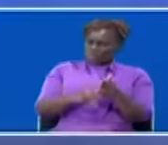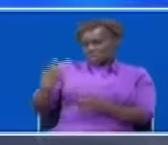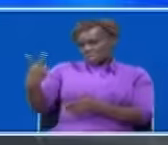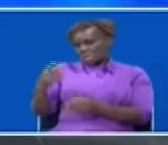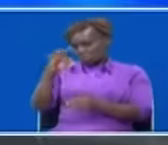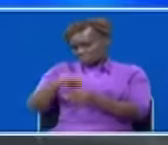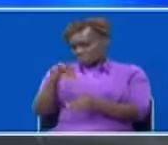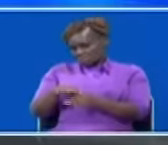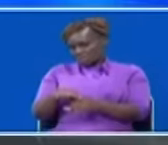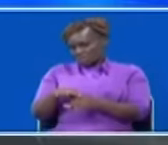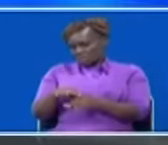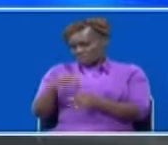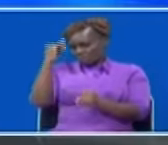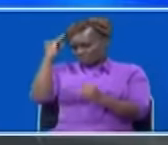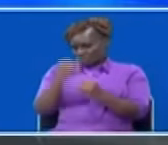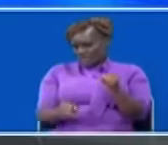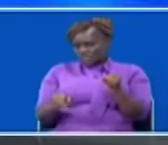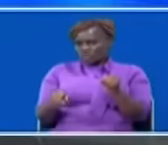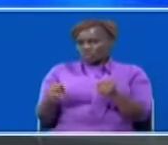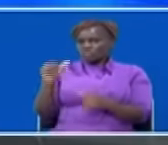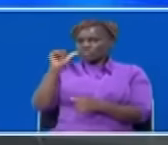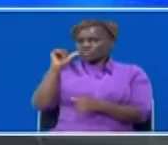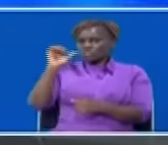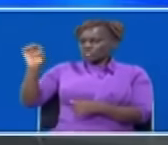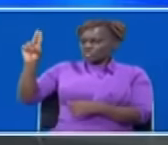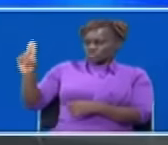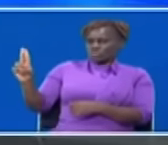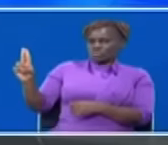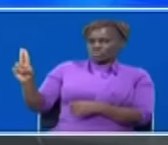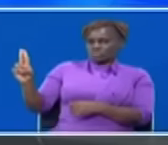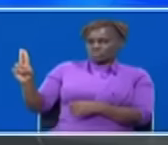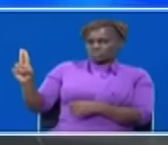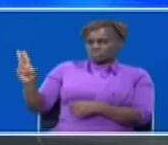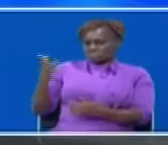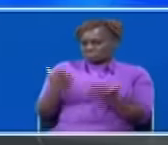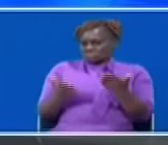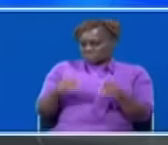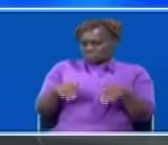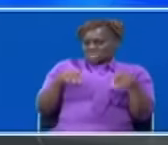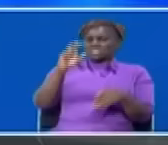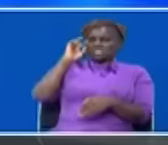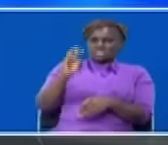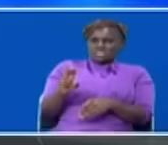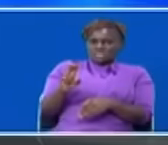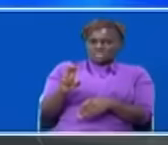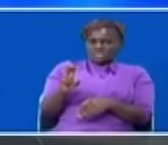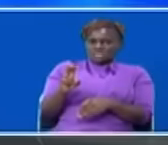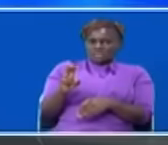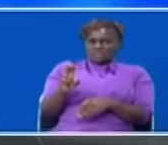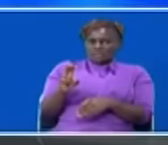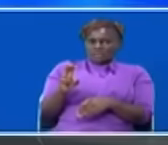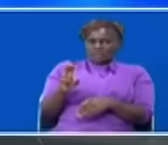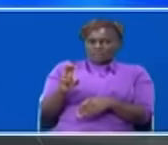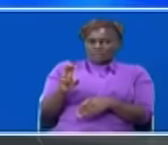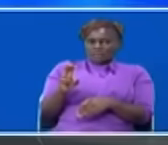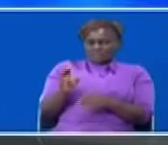one, if it means it's the end of Great Britain and United Kingdom as we know it, seeing as the decision's there, and if this is something that will spill over. But rather